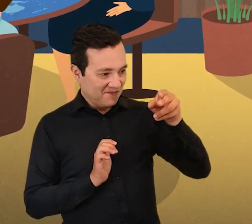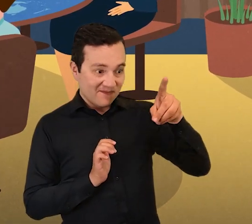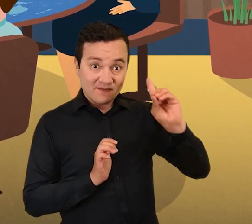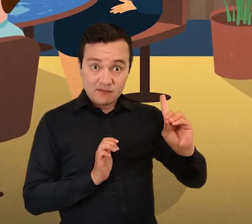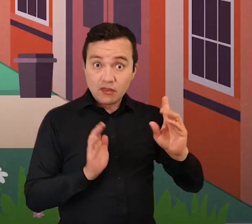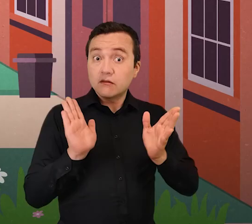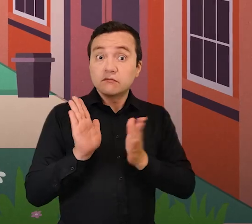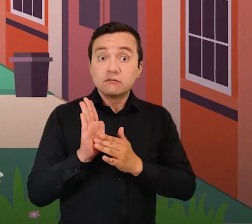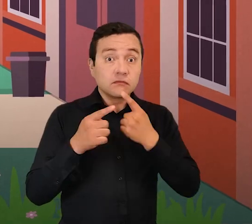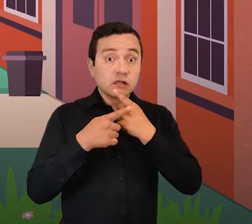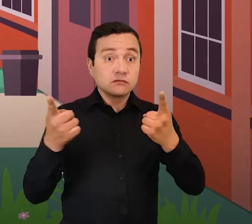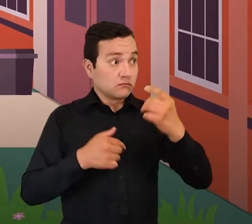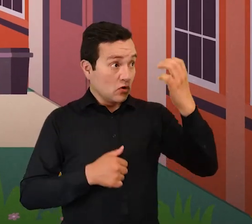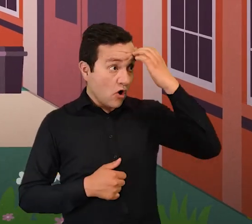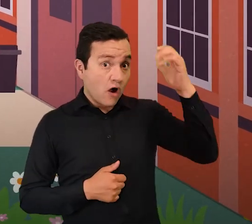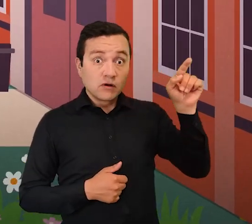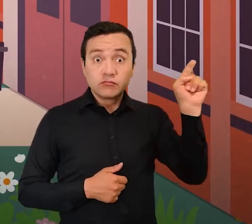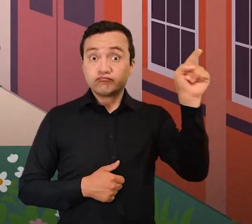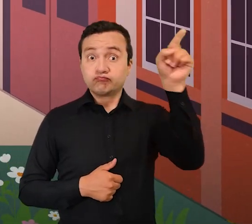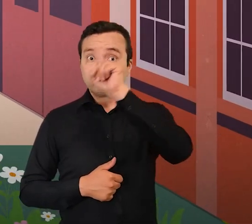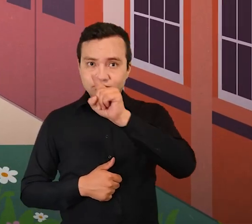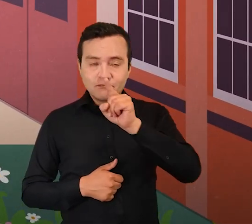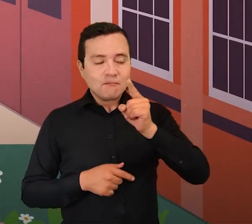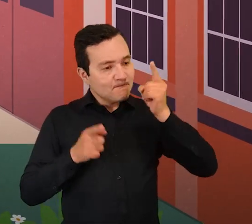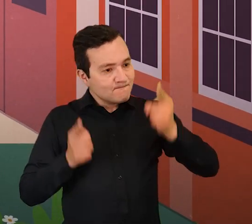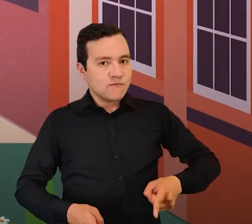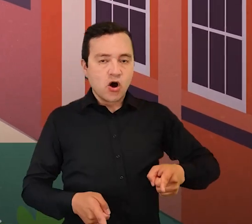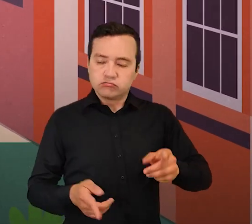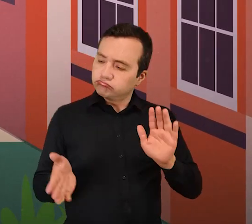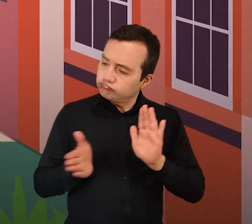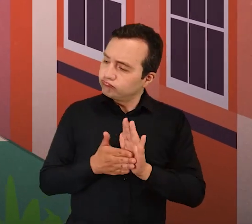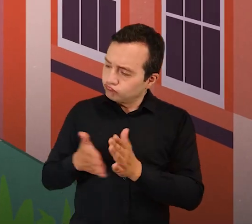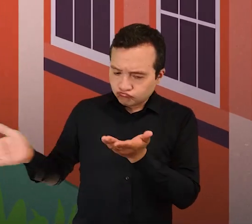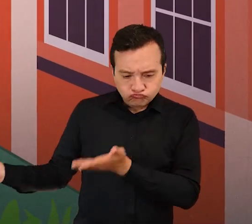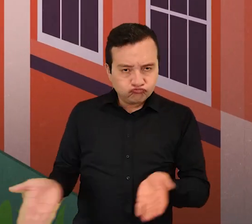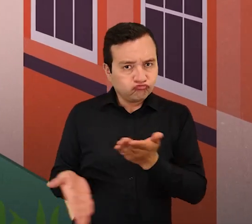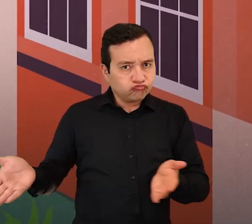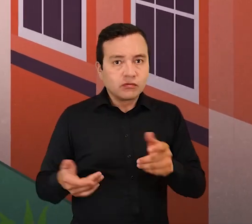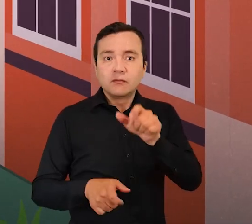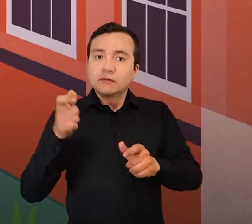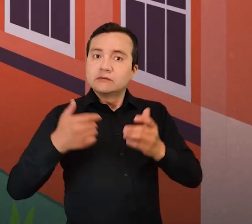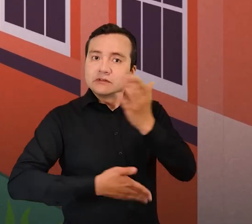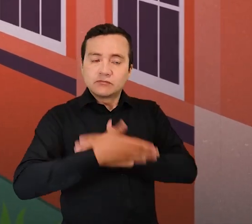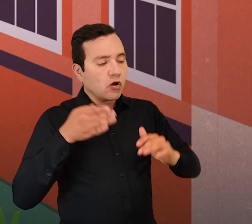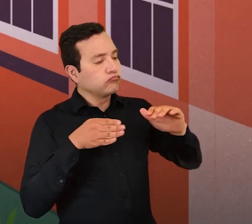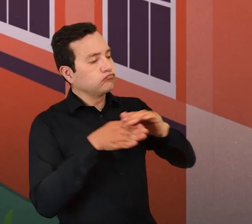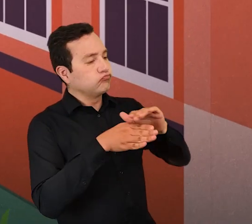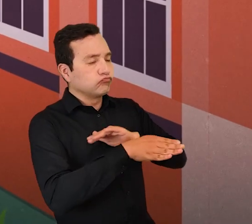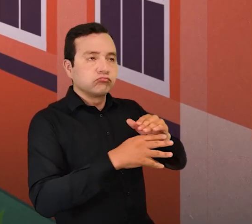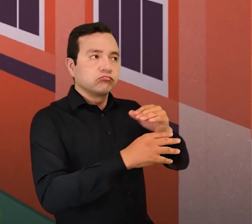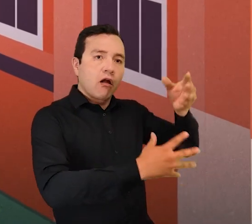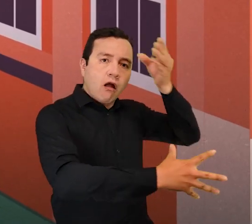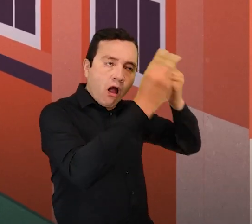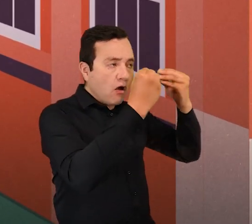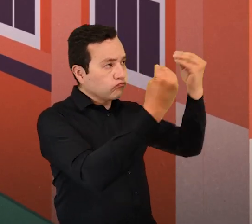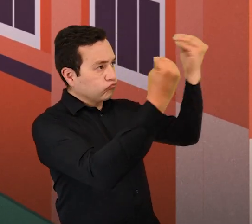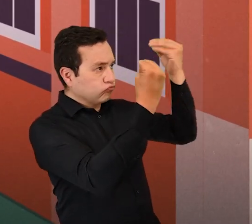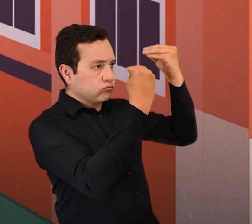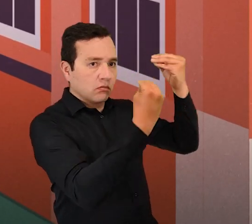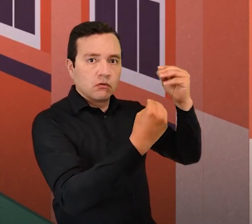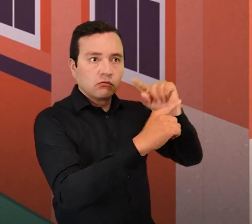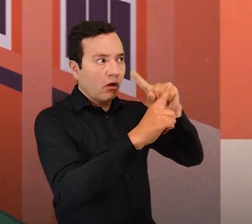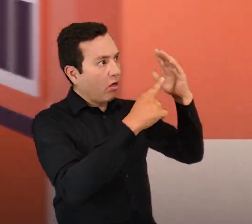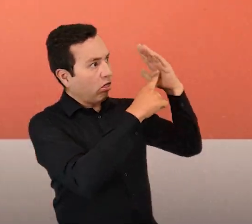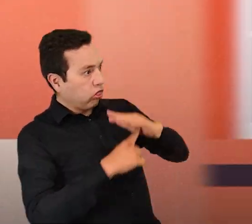Disabilities establishes that states shall guarantee access to education for persons with disabilities without